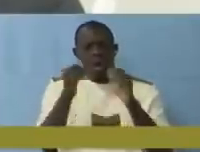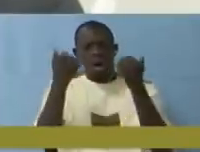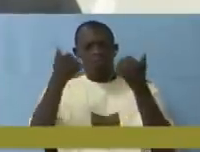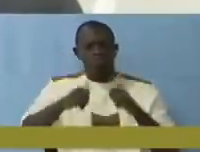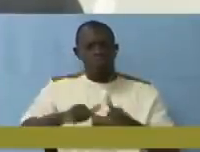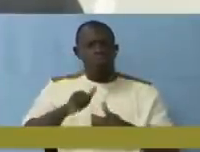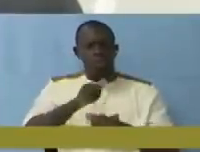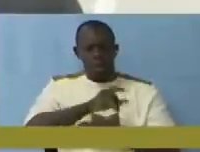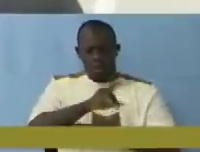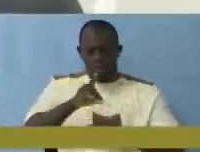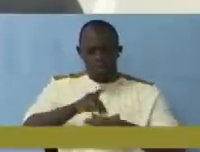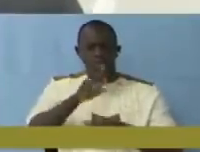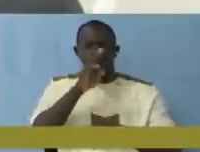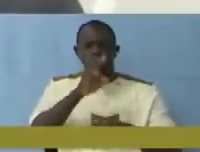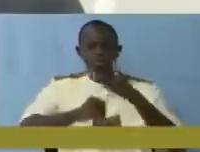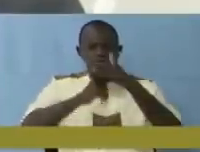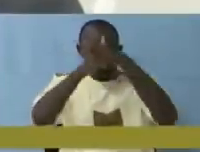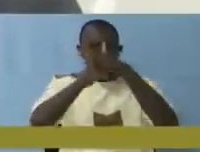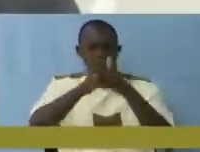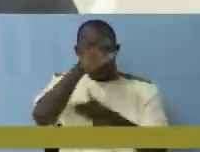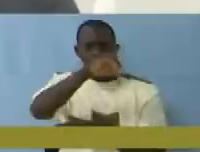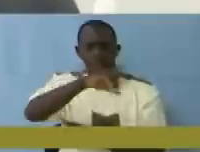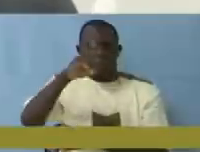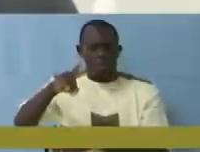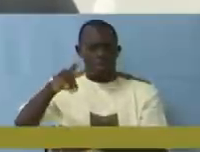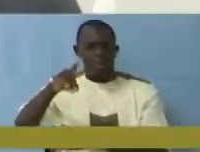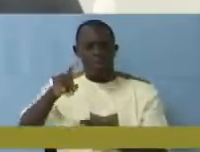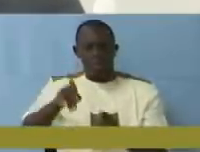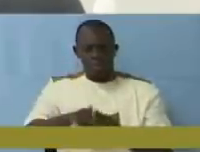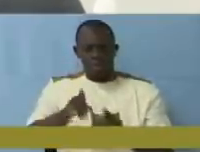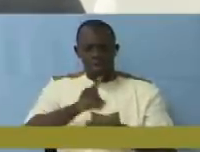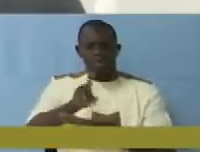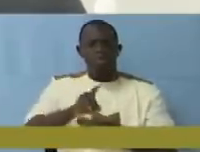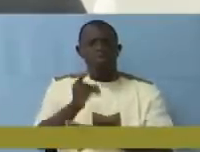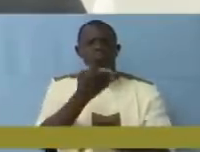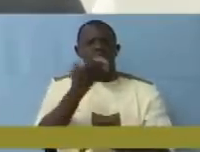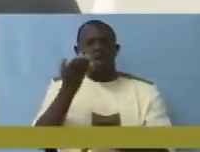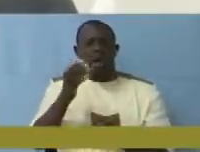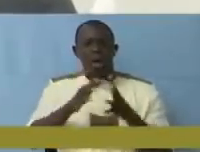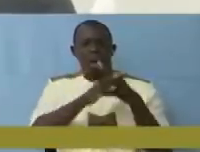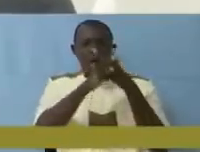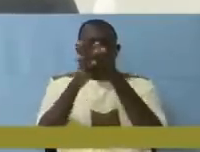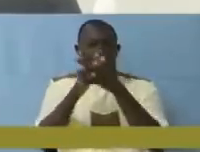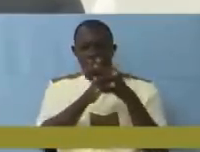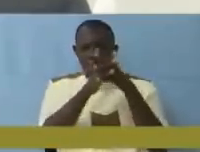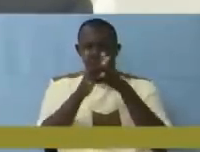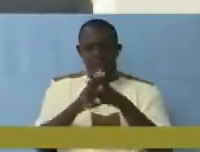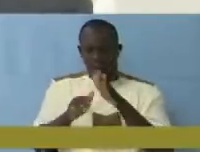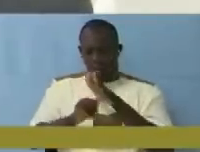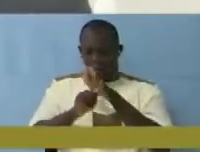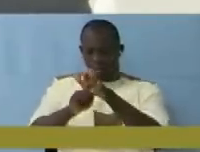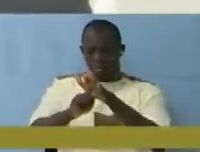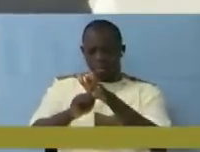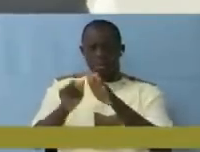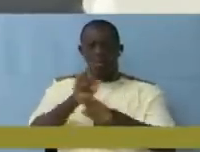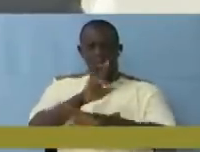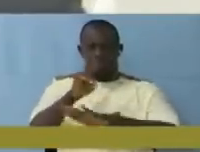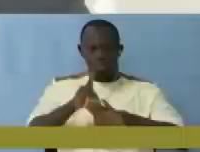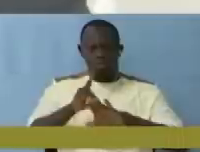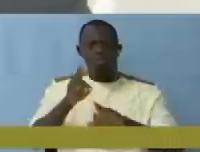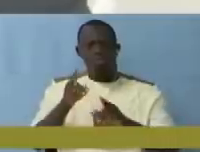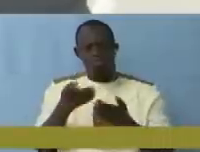by supporters of the PPP at the American Embassy? For yakilo samurano balambaya menketa